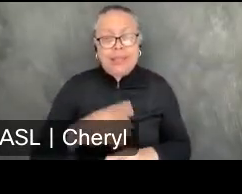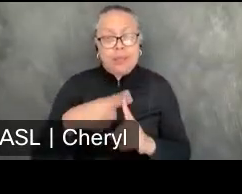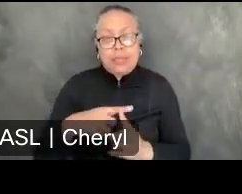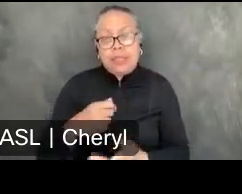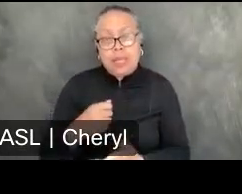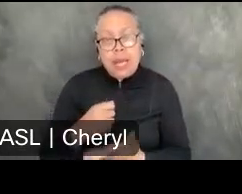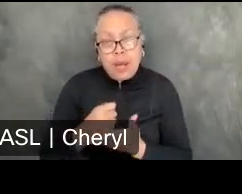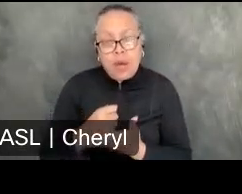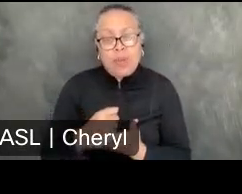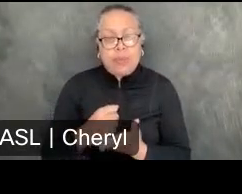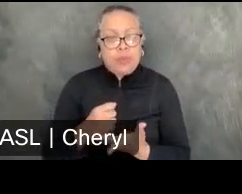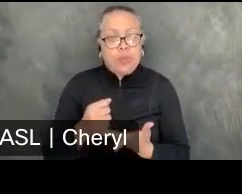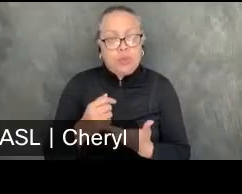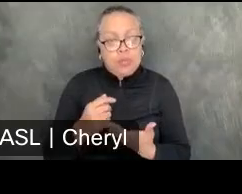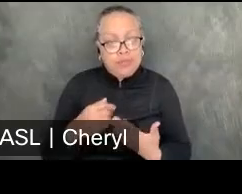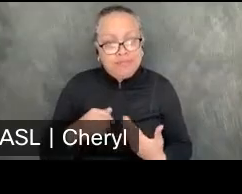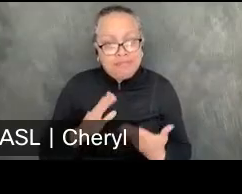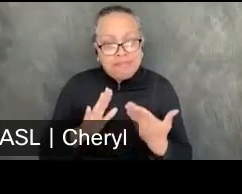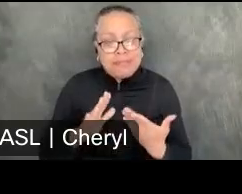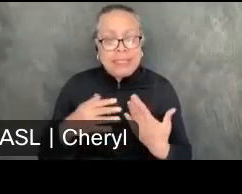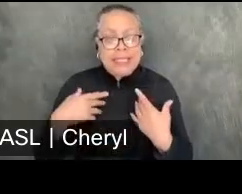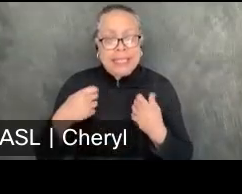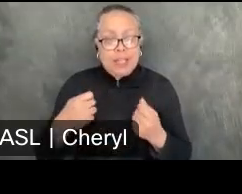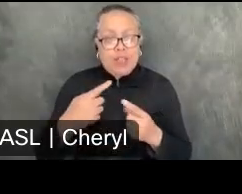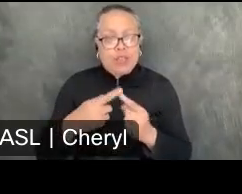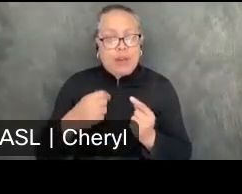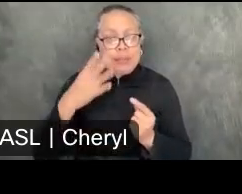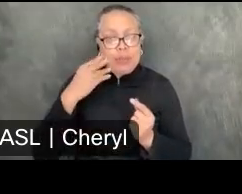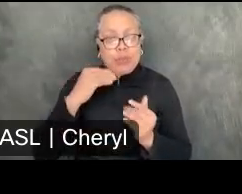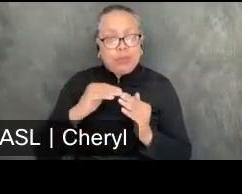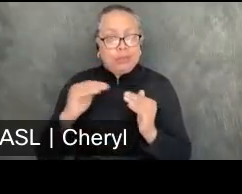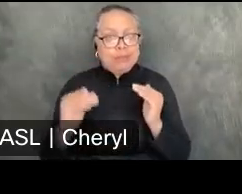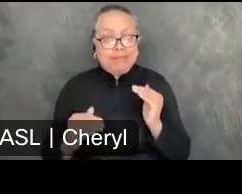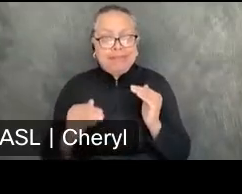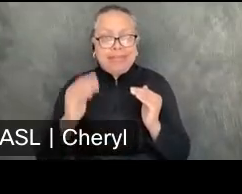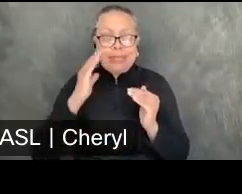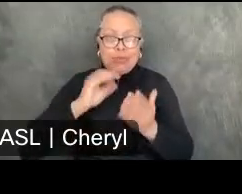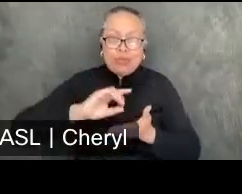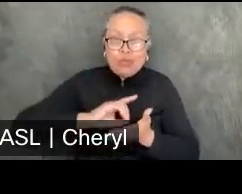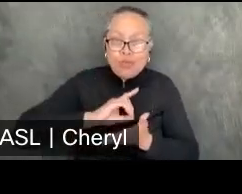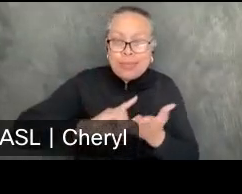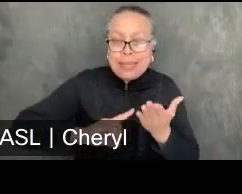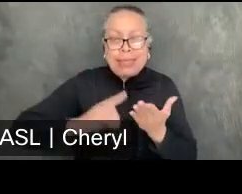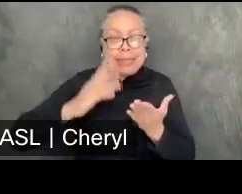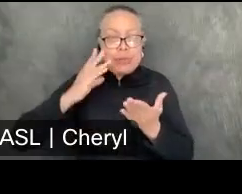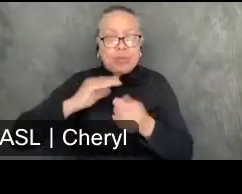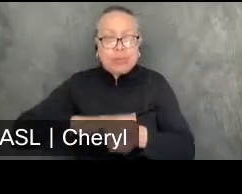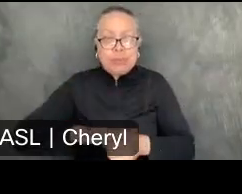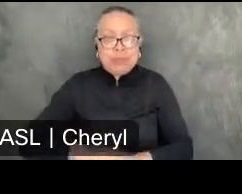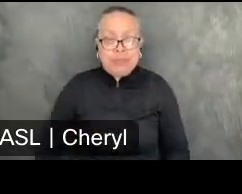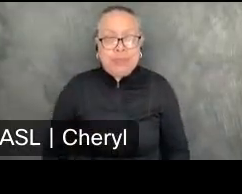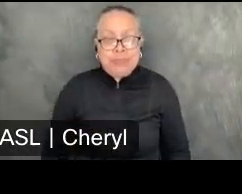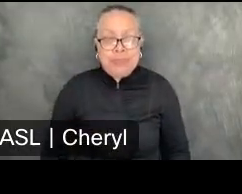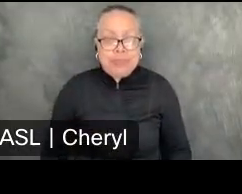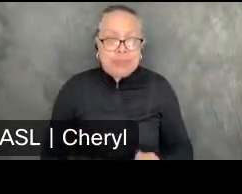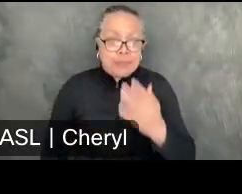heal from experiences of discrimination and disparity. We also want to attend to the